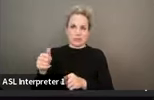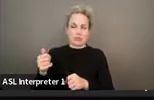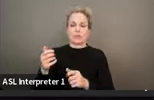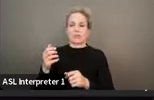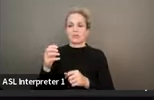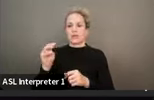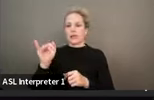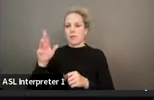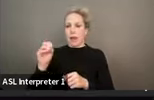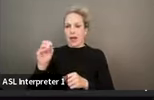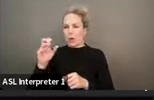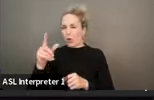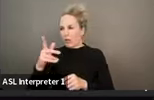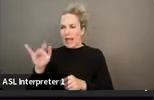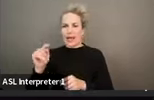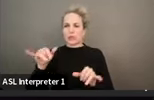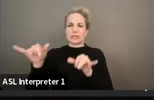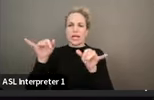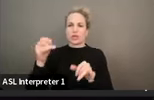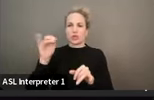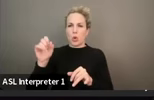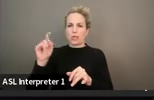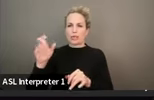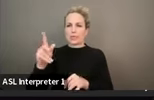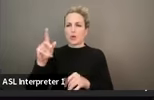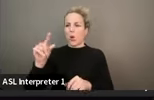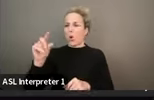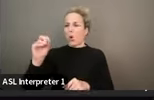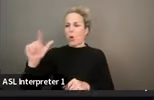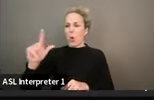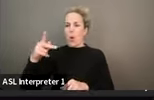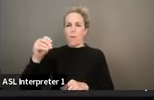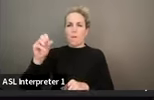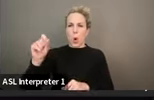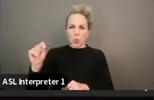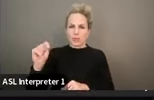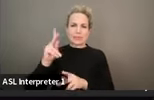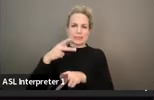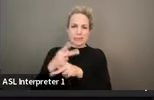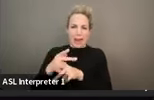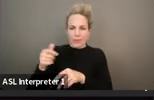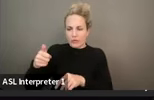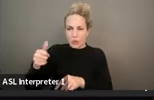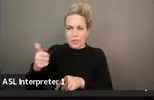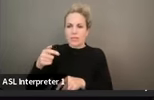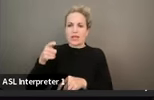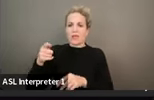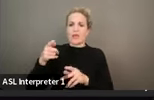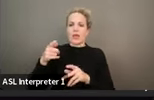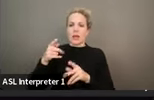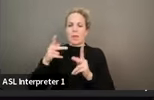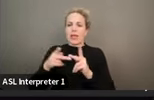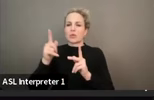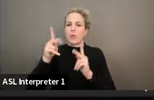or a standard joystick or a goalpost T-topper type joystick like this. They're at places where people